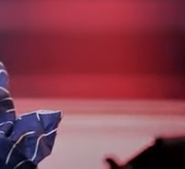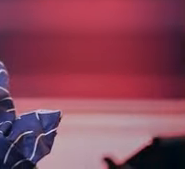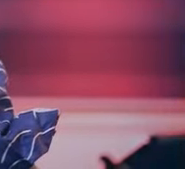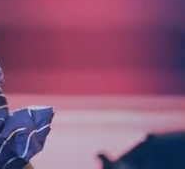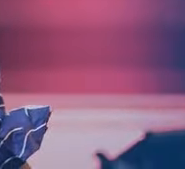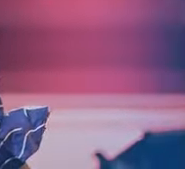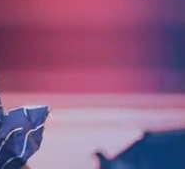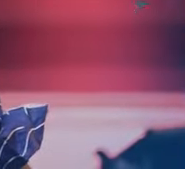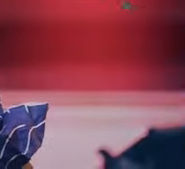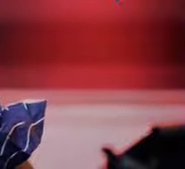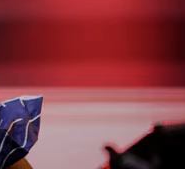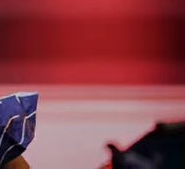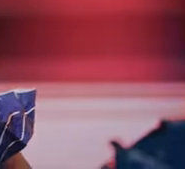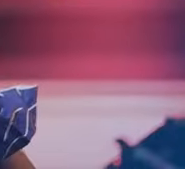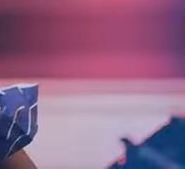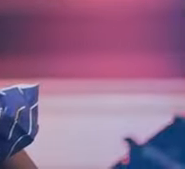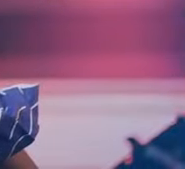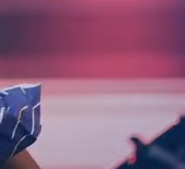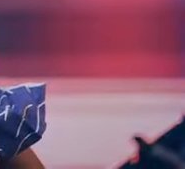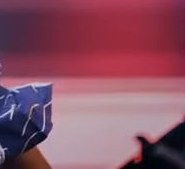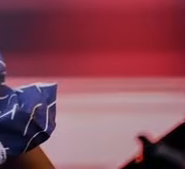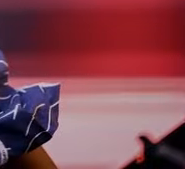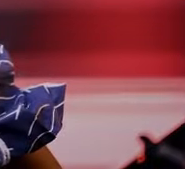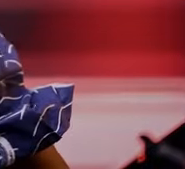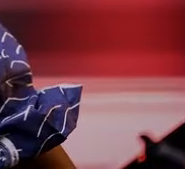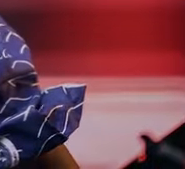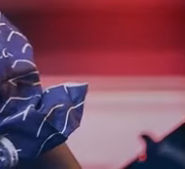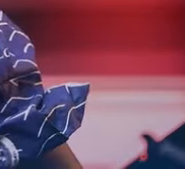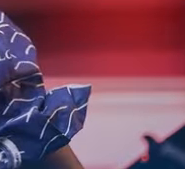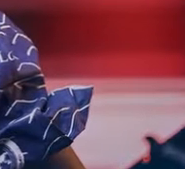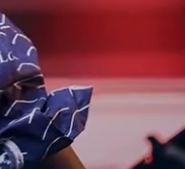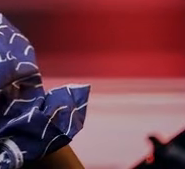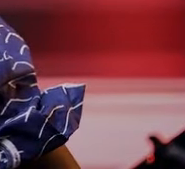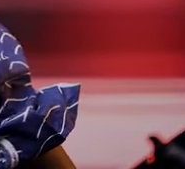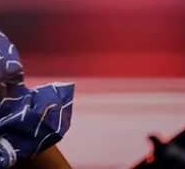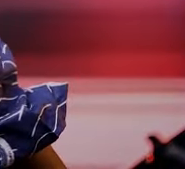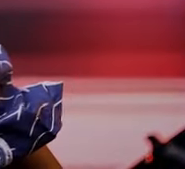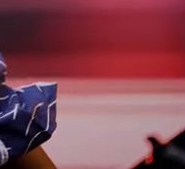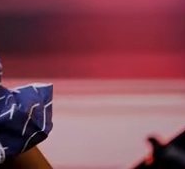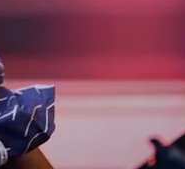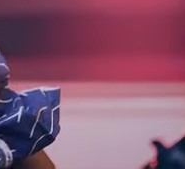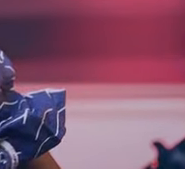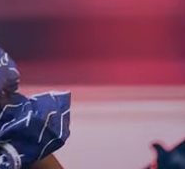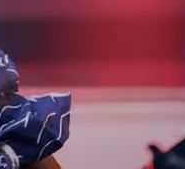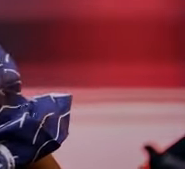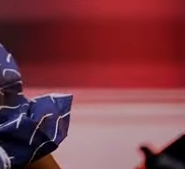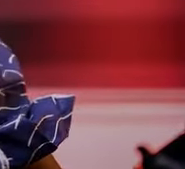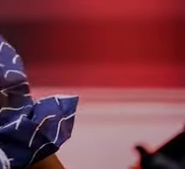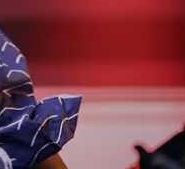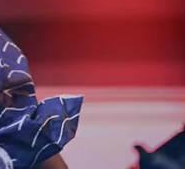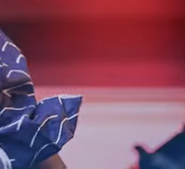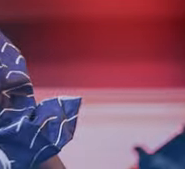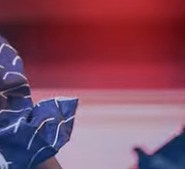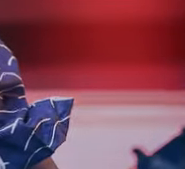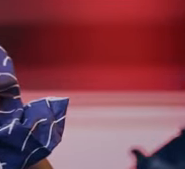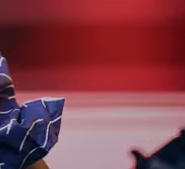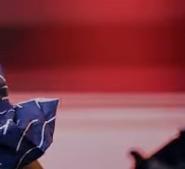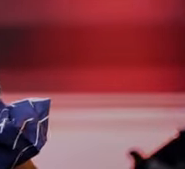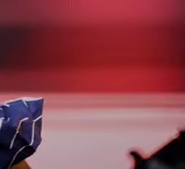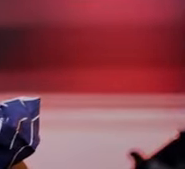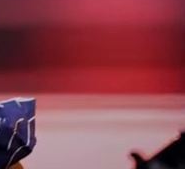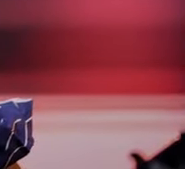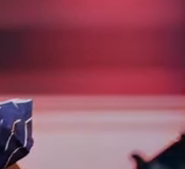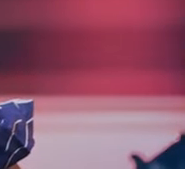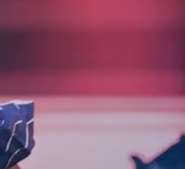others. This is Christocentric. We have a lot of Apostle Eric Nyamekye's message on our platform.